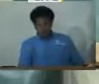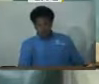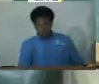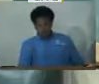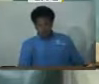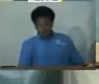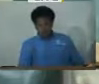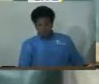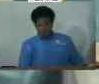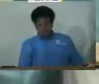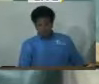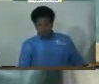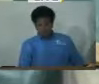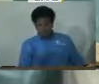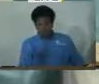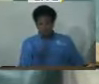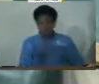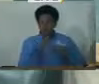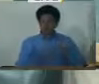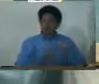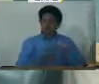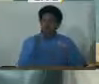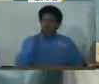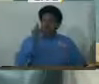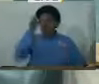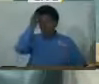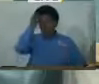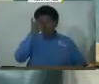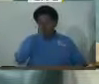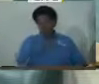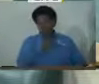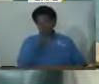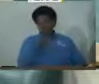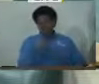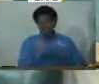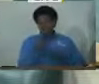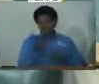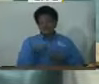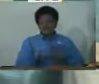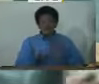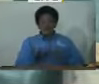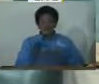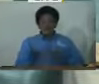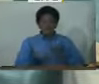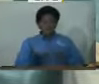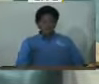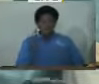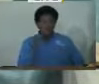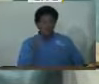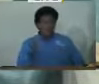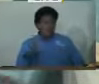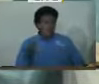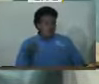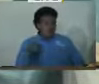So he more than most would understand and appreciate process and procedure.